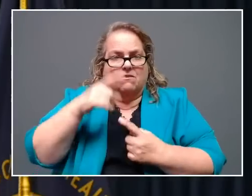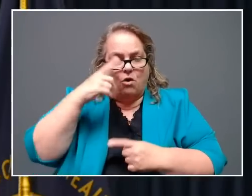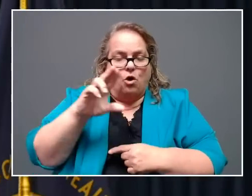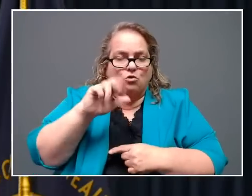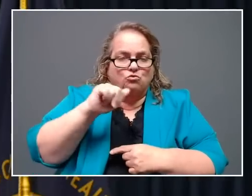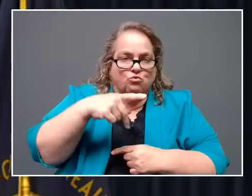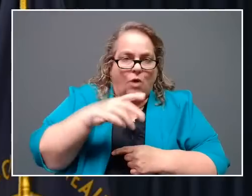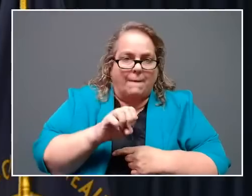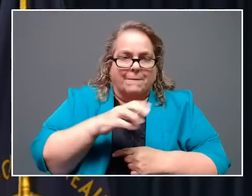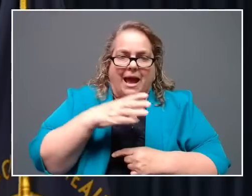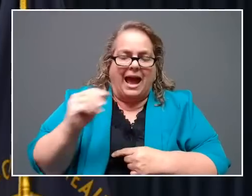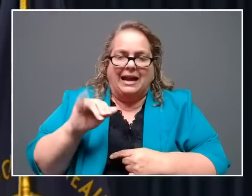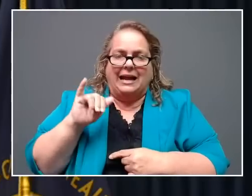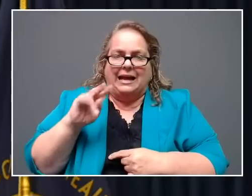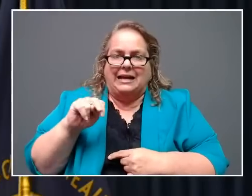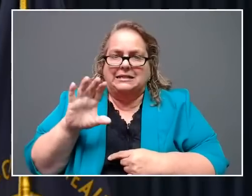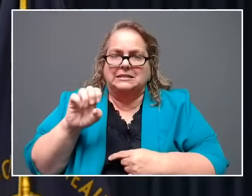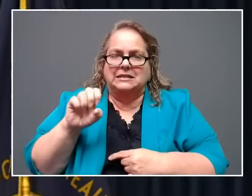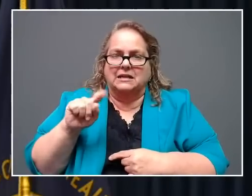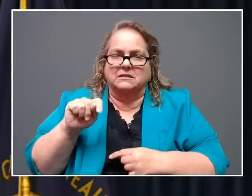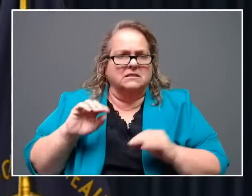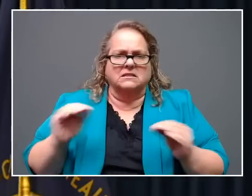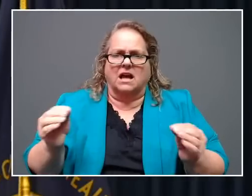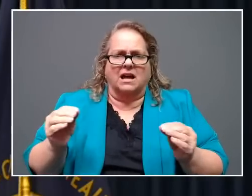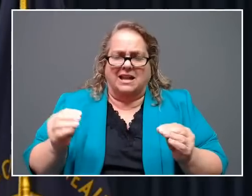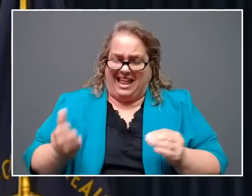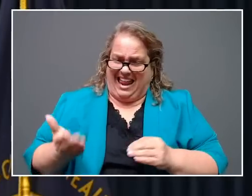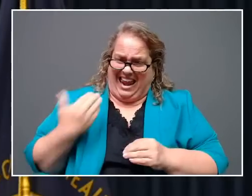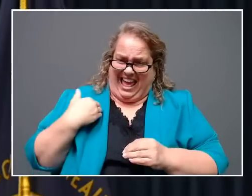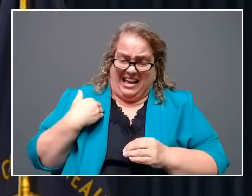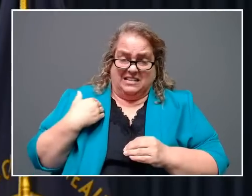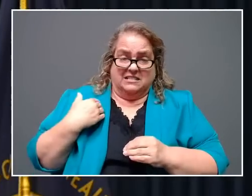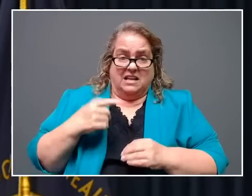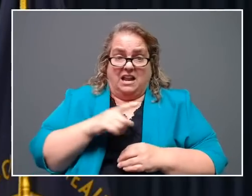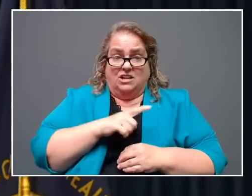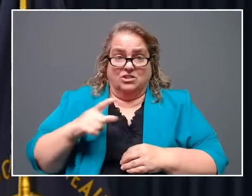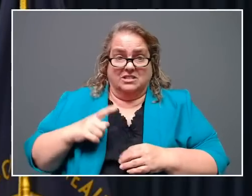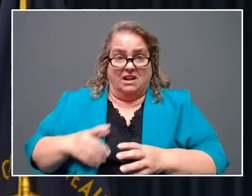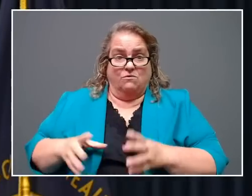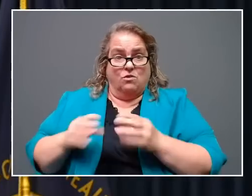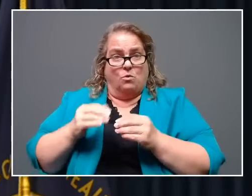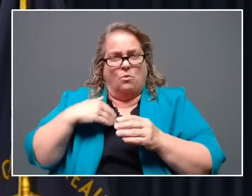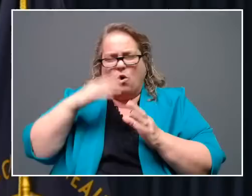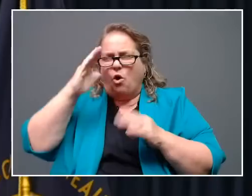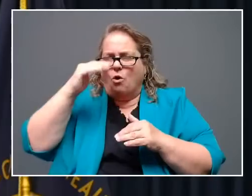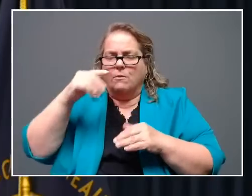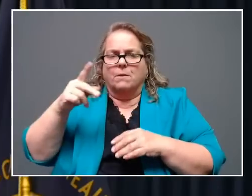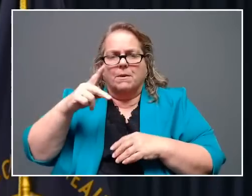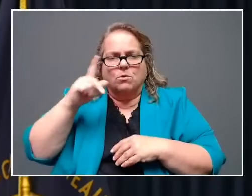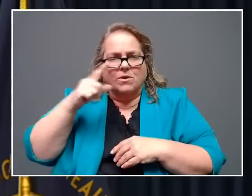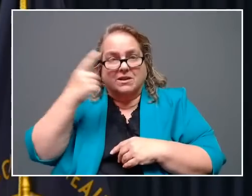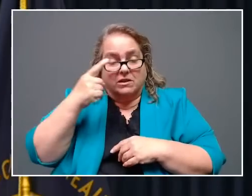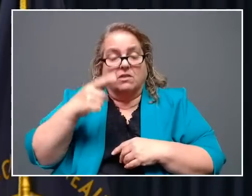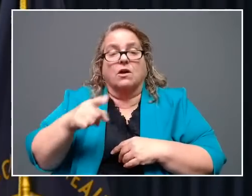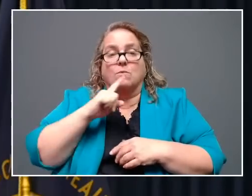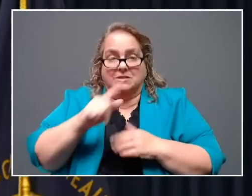session, hoping that reasonableness would prevail, there was an amendment filed in the Senate that got a roll call vote on